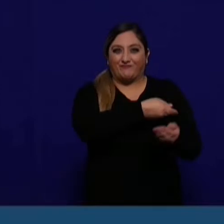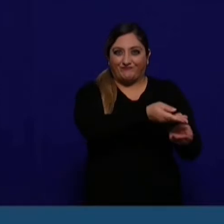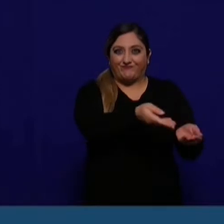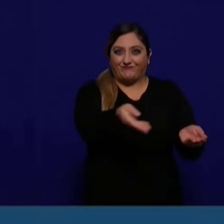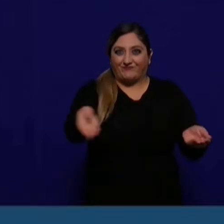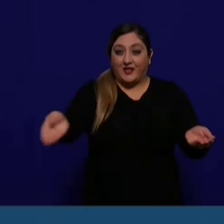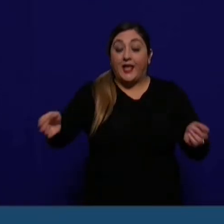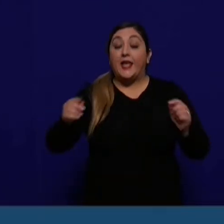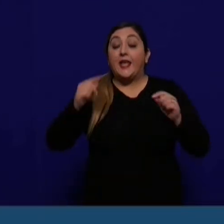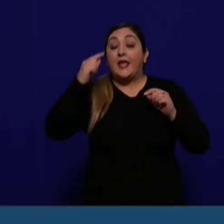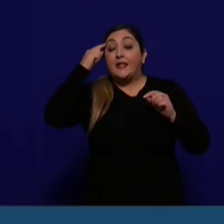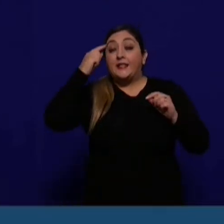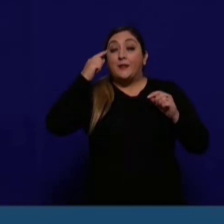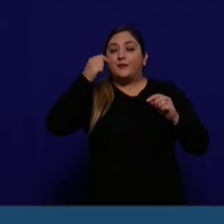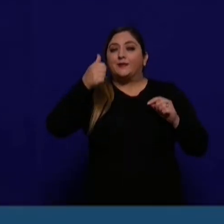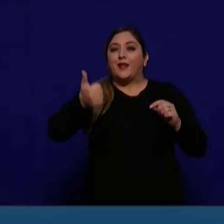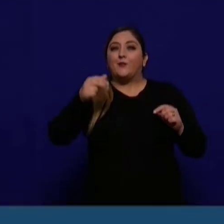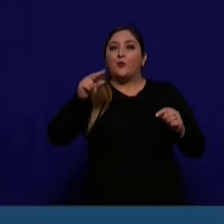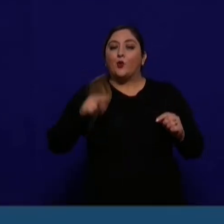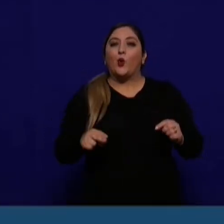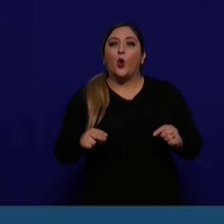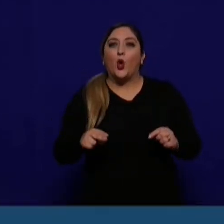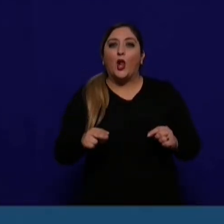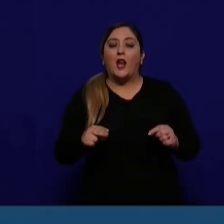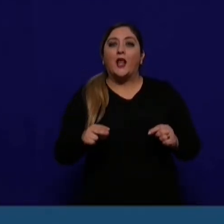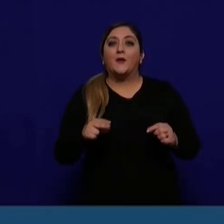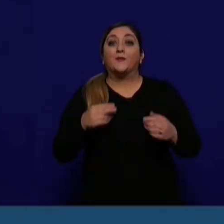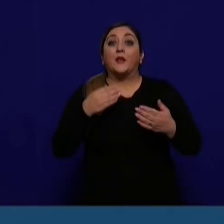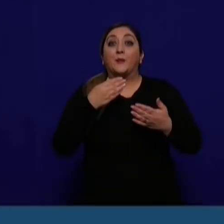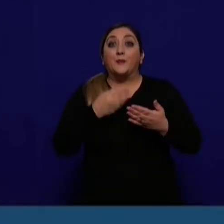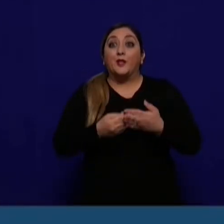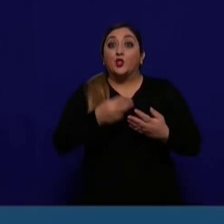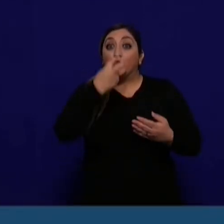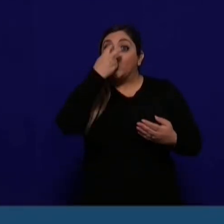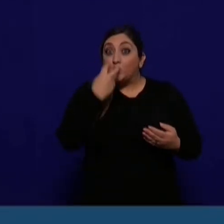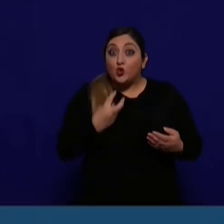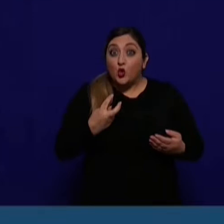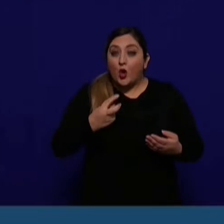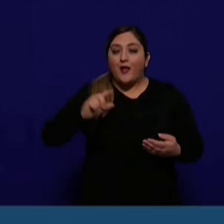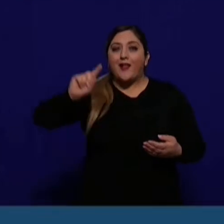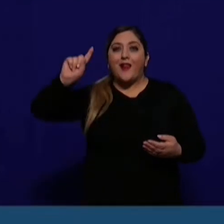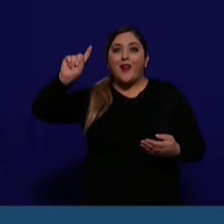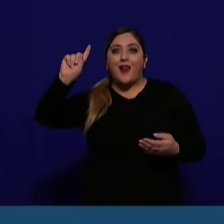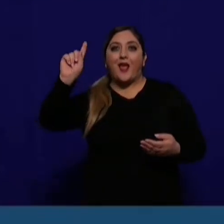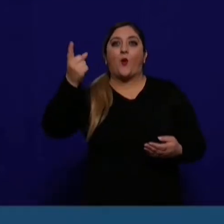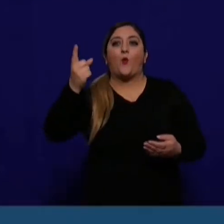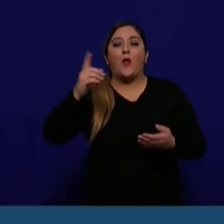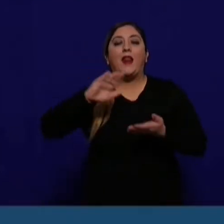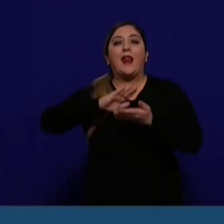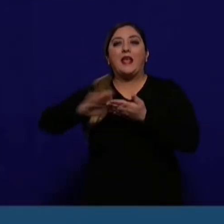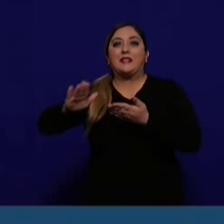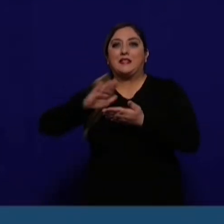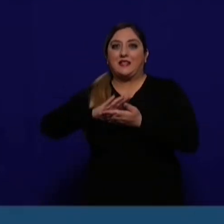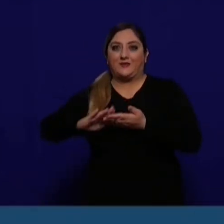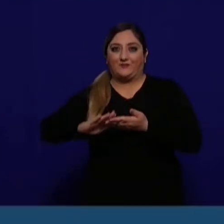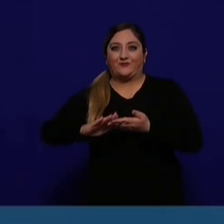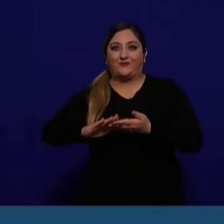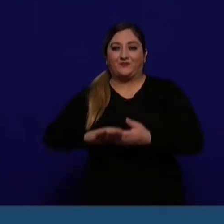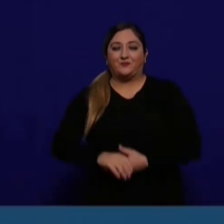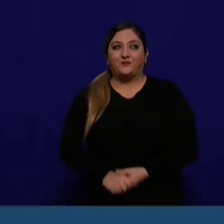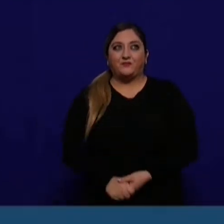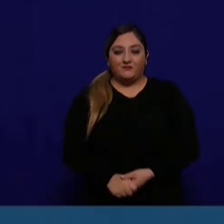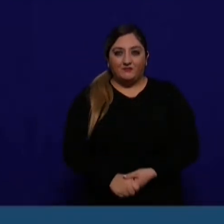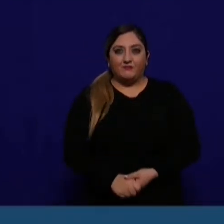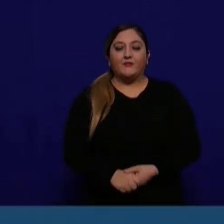strateġija tajba fejn aħna dejjem niżlin minn dawk l-etajiet l-iktar avvanzati dejjem l-isfel. Bħalma